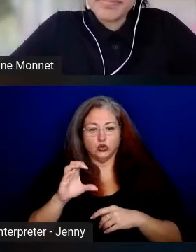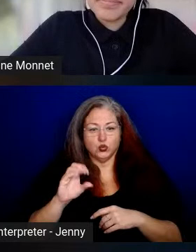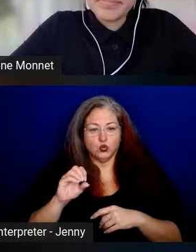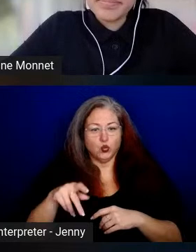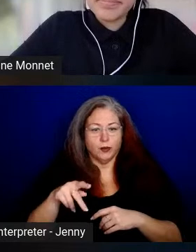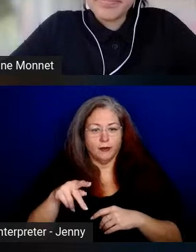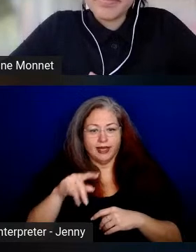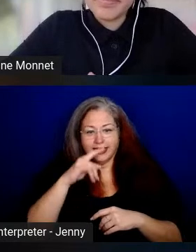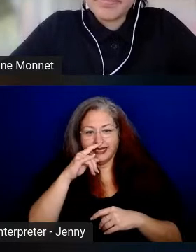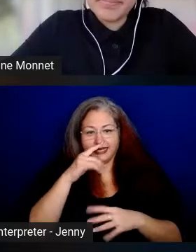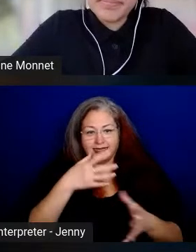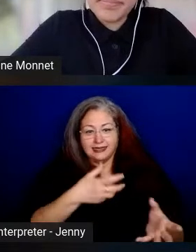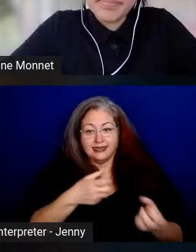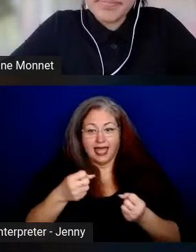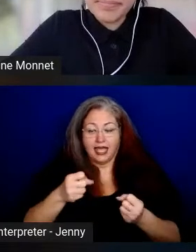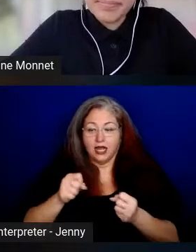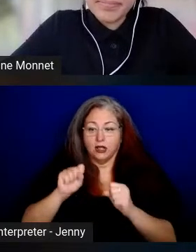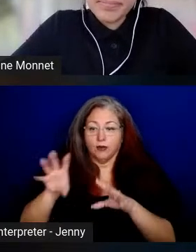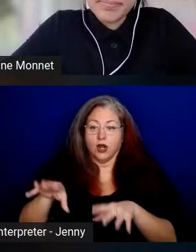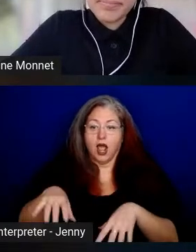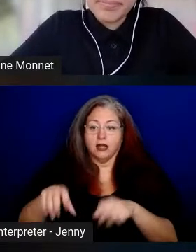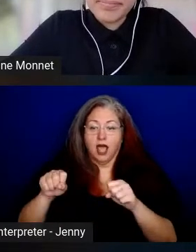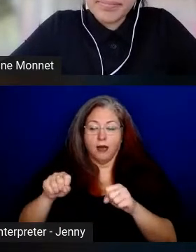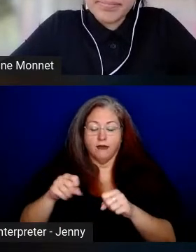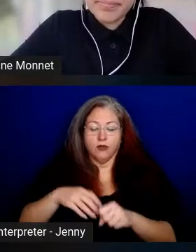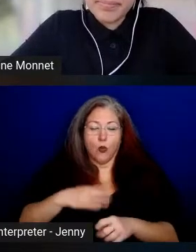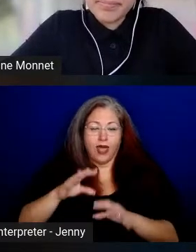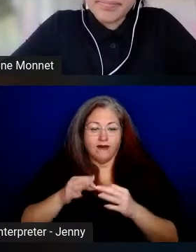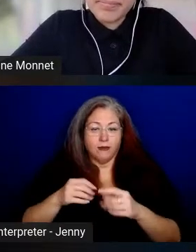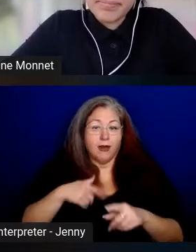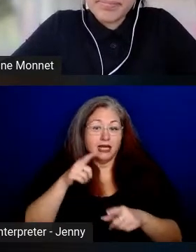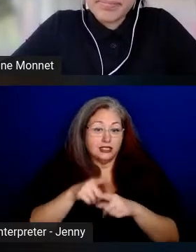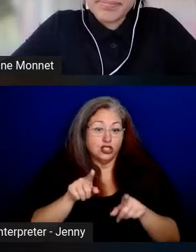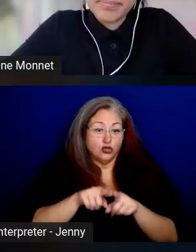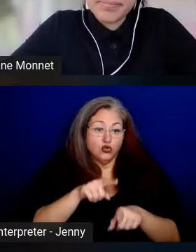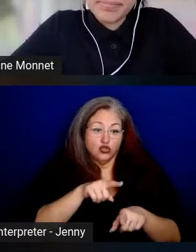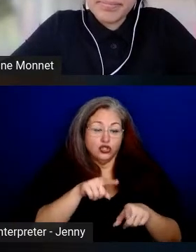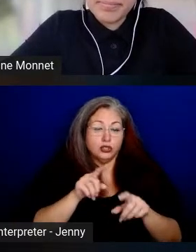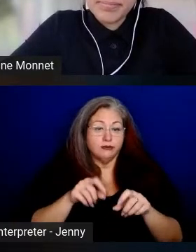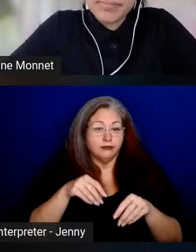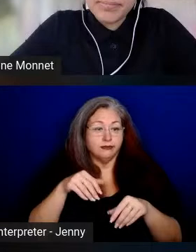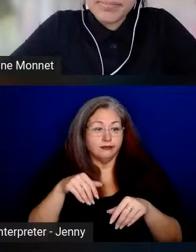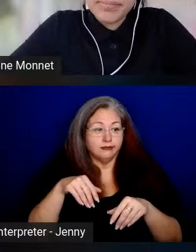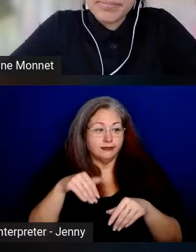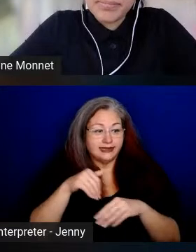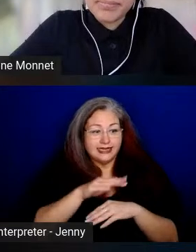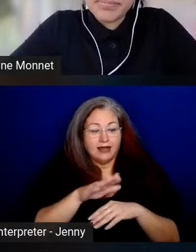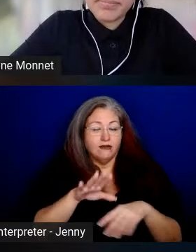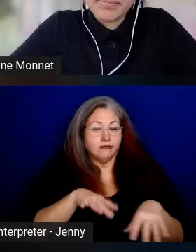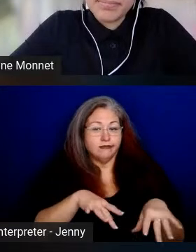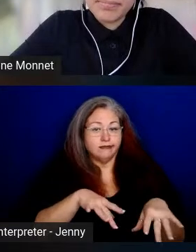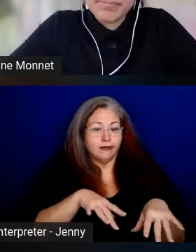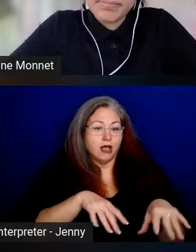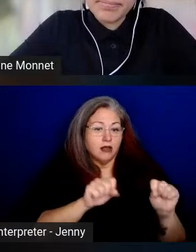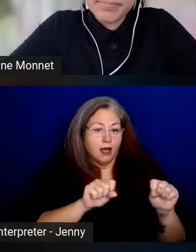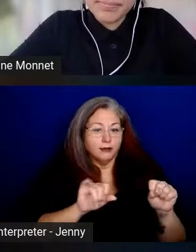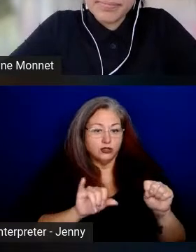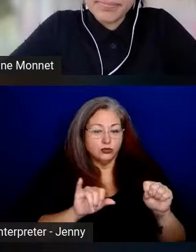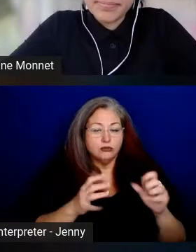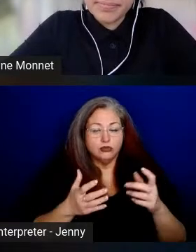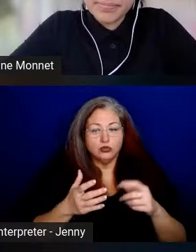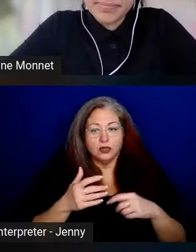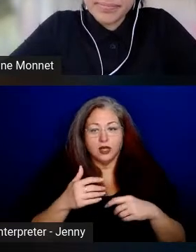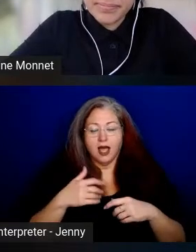and adopted out to white families. And my sister was also adopted out as well. And so there's been so